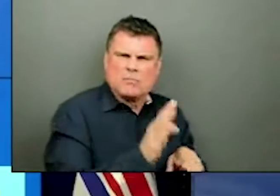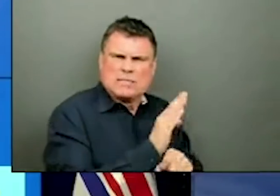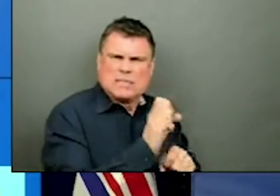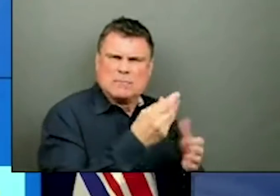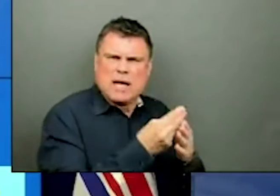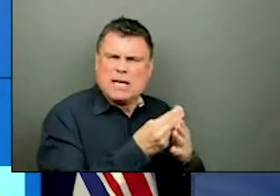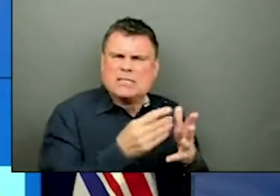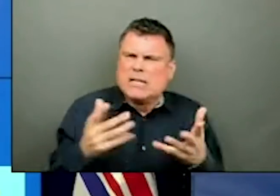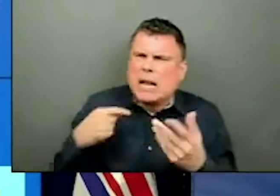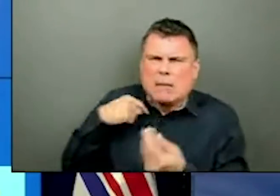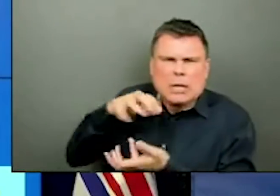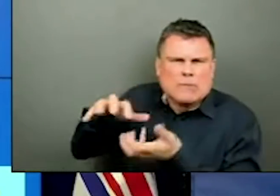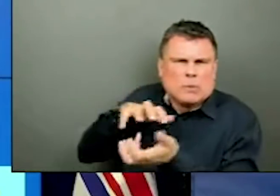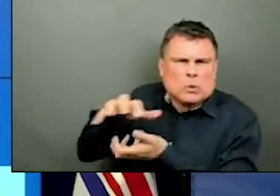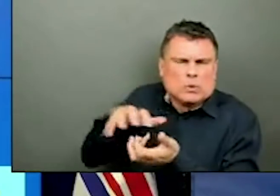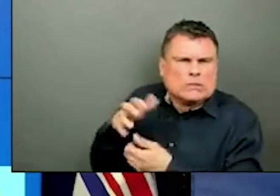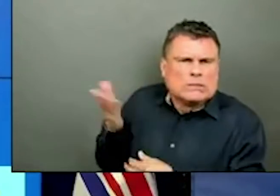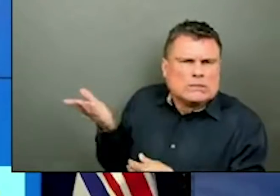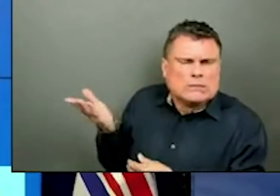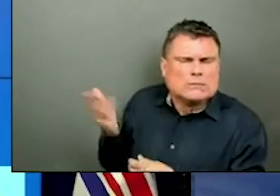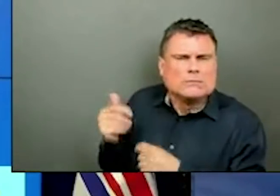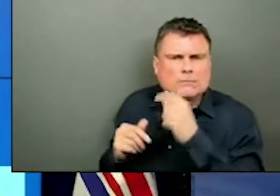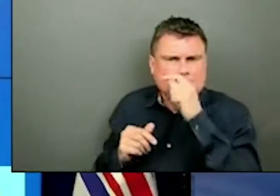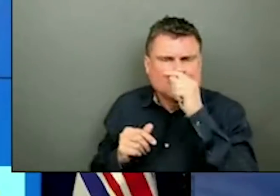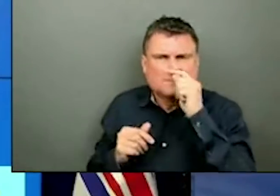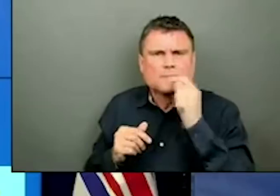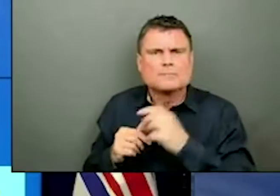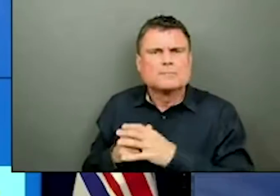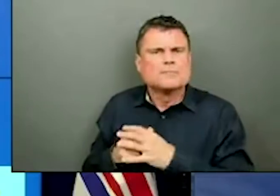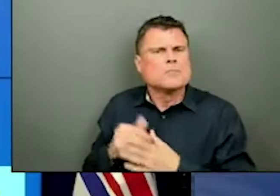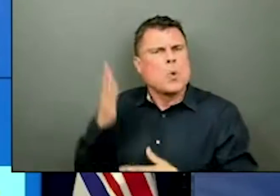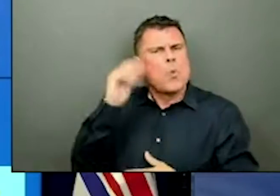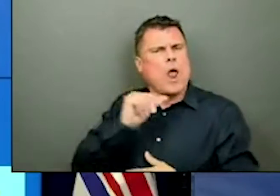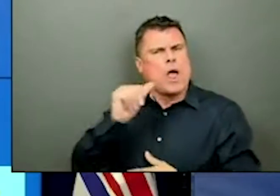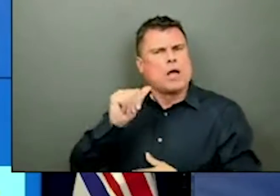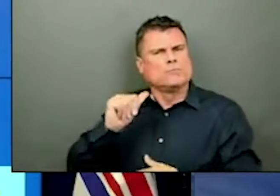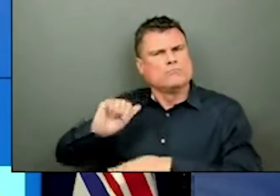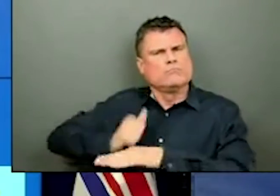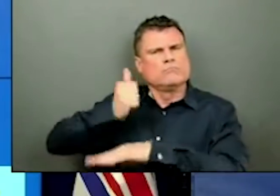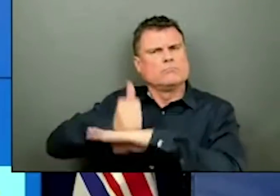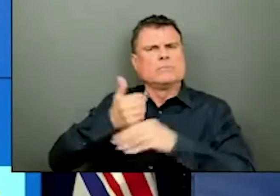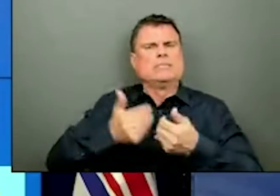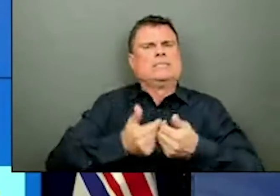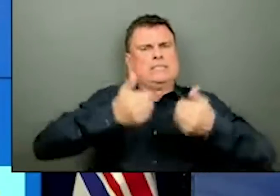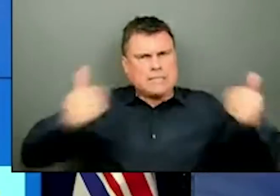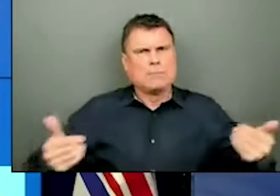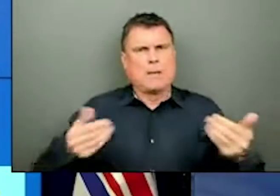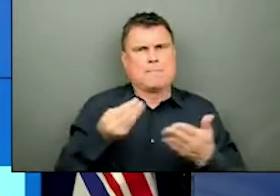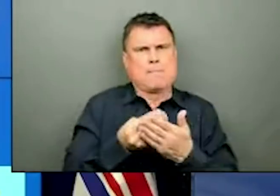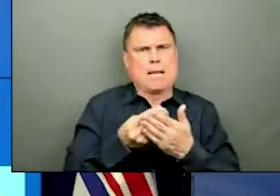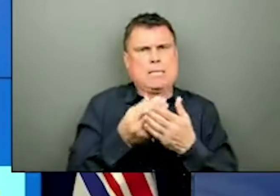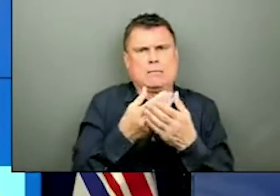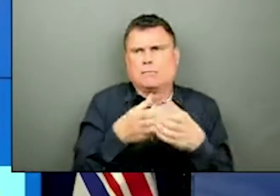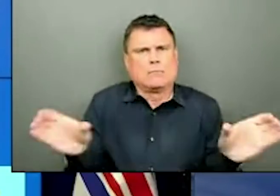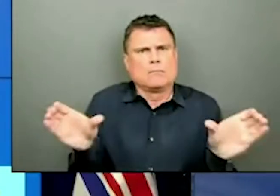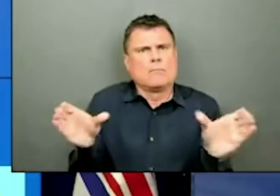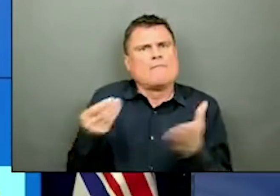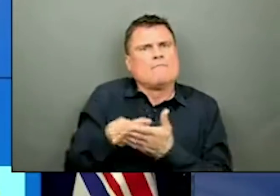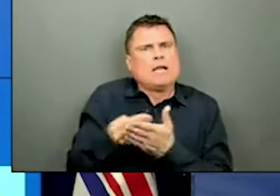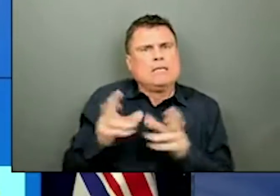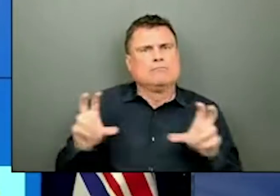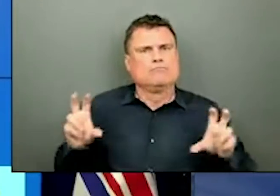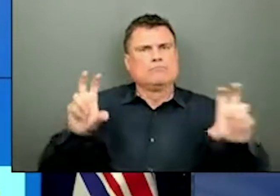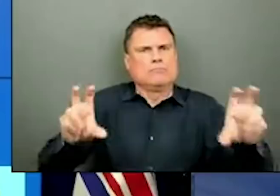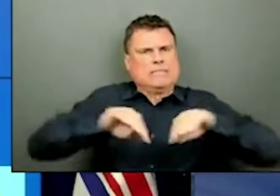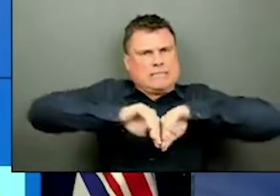uptake in there. And why not come up with $50 million of new money for people here? Well, those that understand the process of